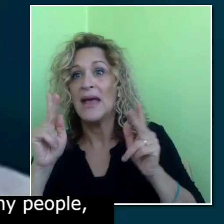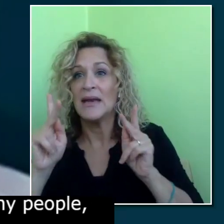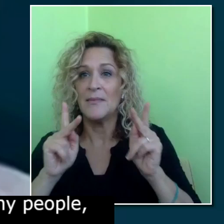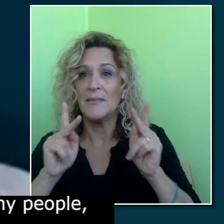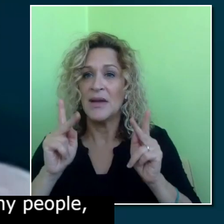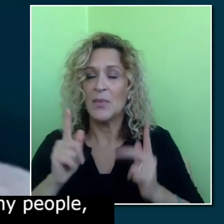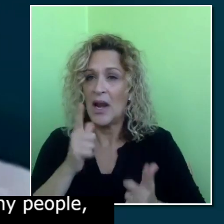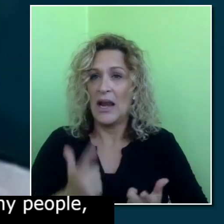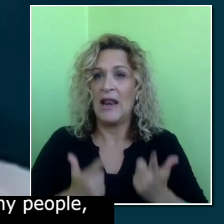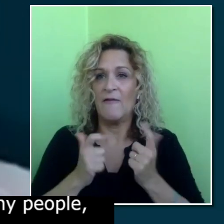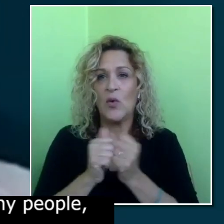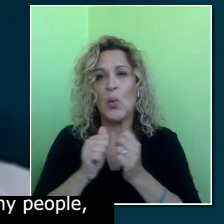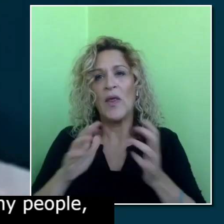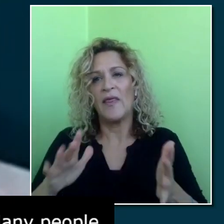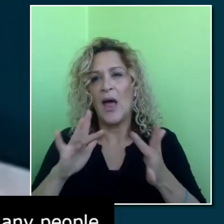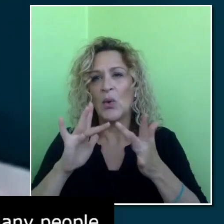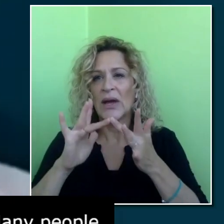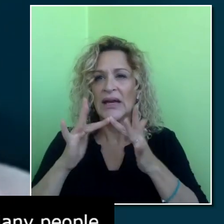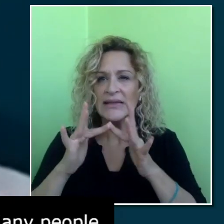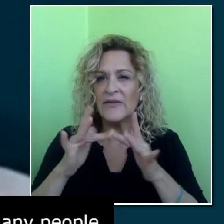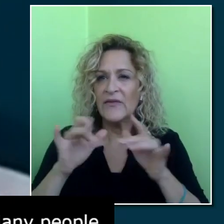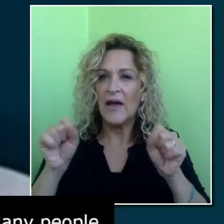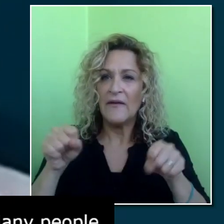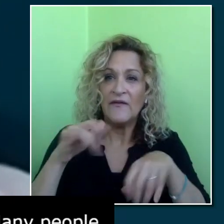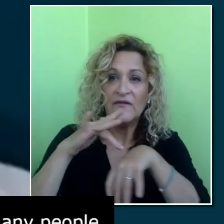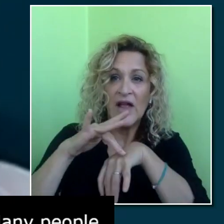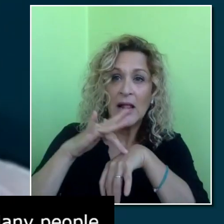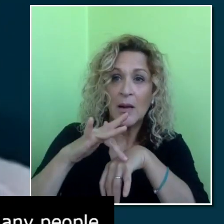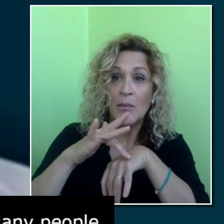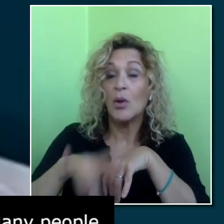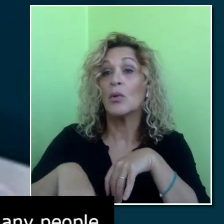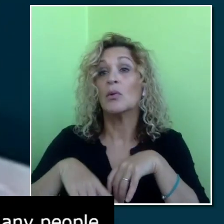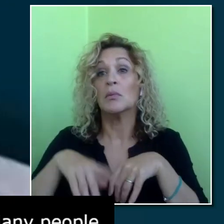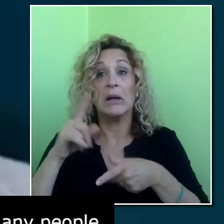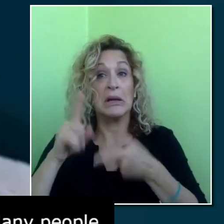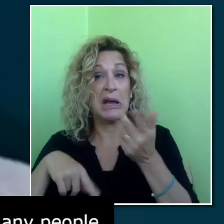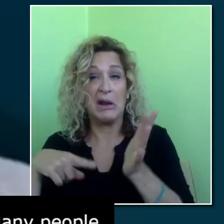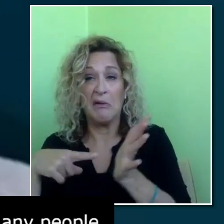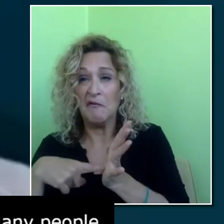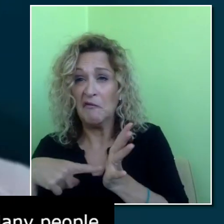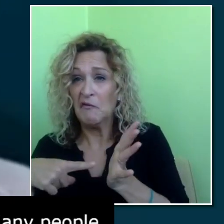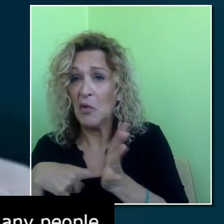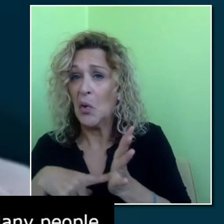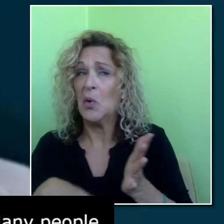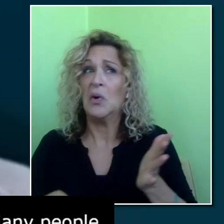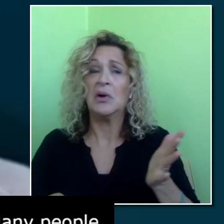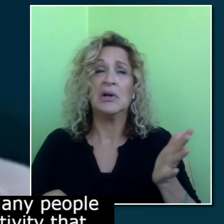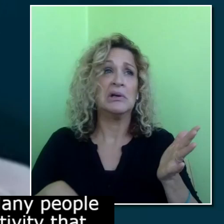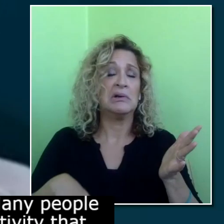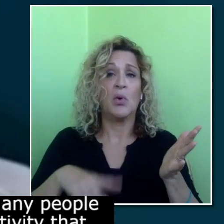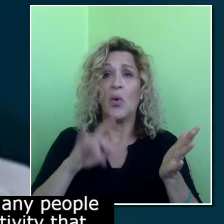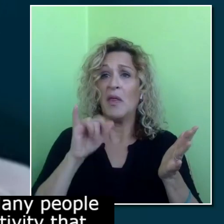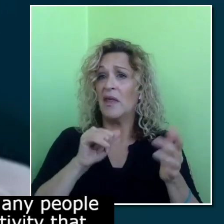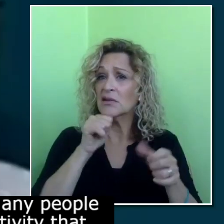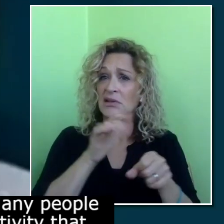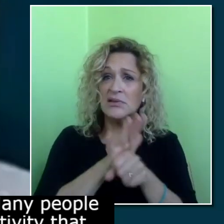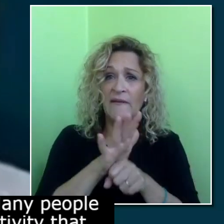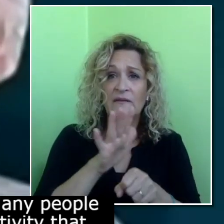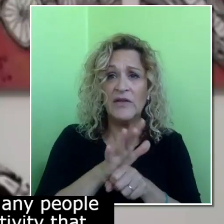available, or without connectivity that they can afford, or without connectivity that is sufficient to meet their